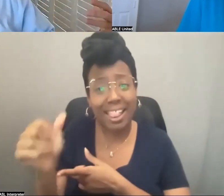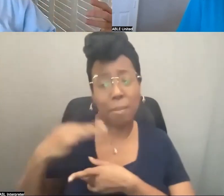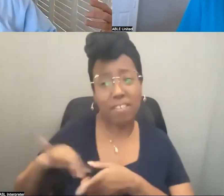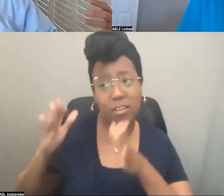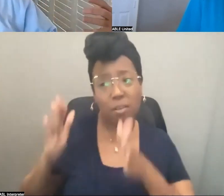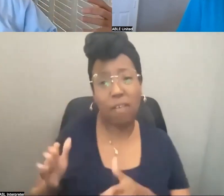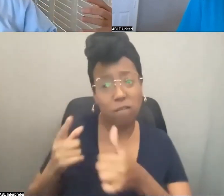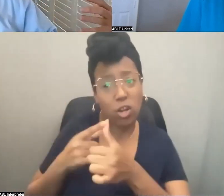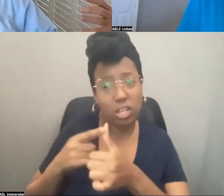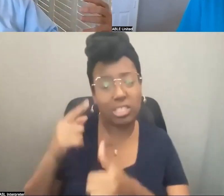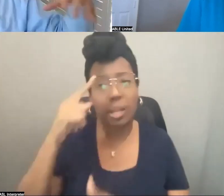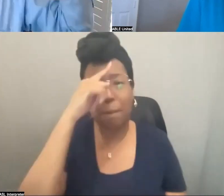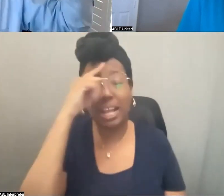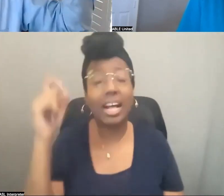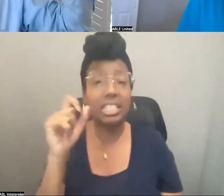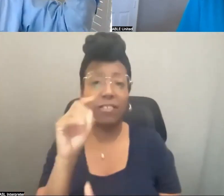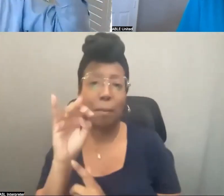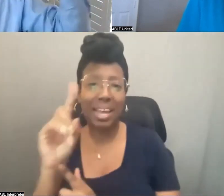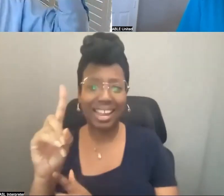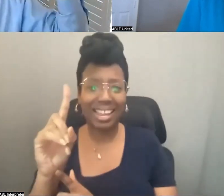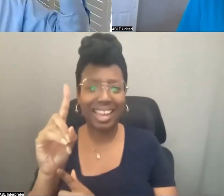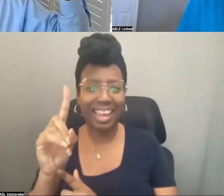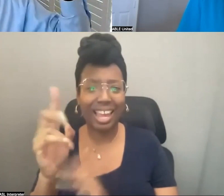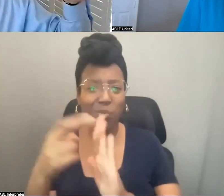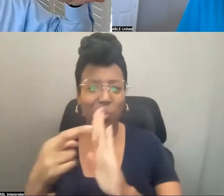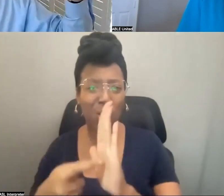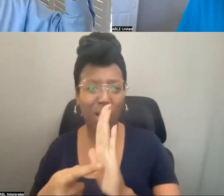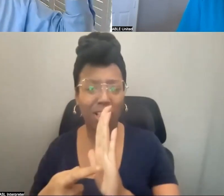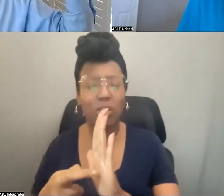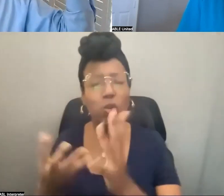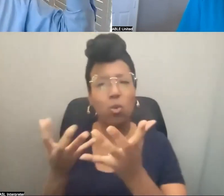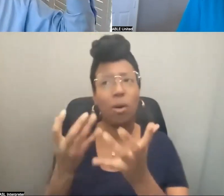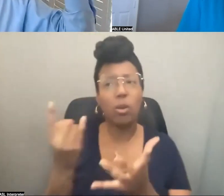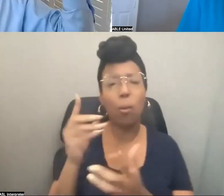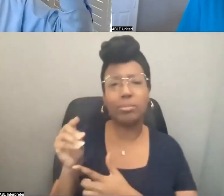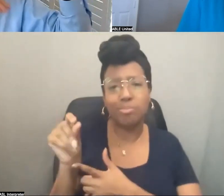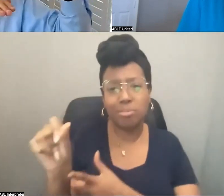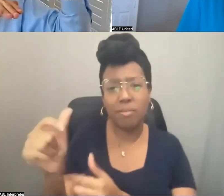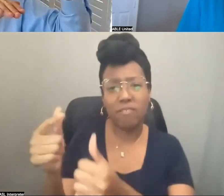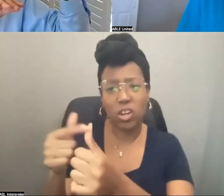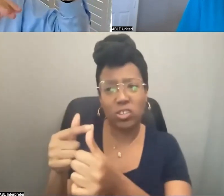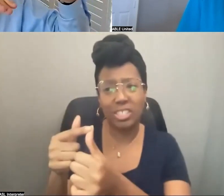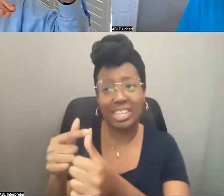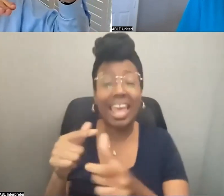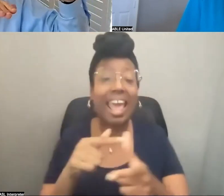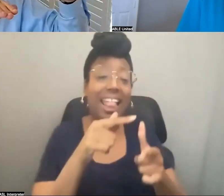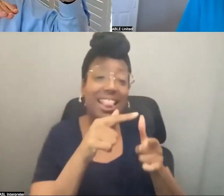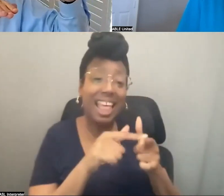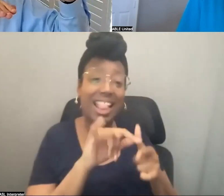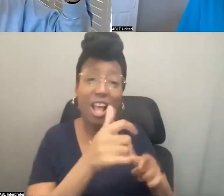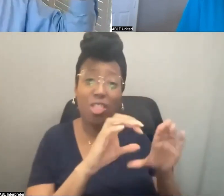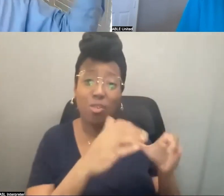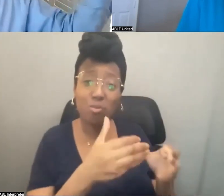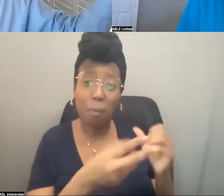Medicaid payback provision to it. But we have that. And then here's where it's even great. There could also be an ABLE account in addition to